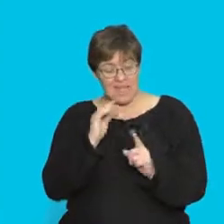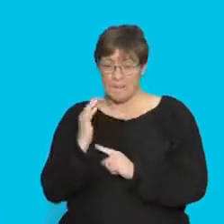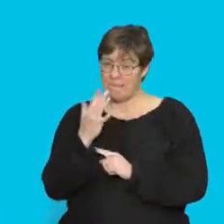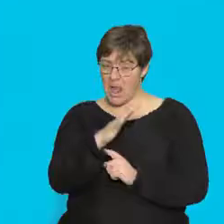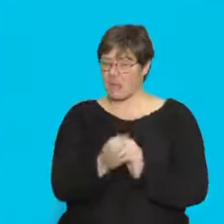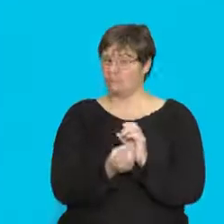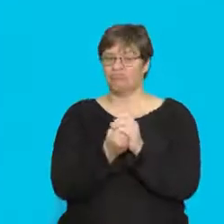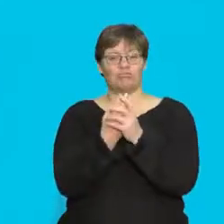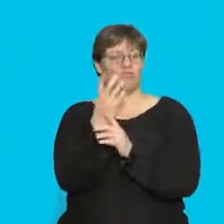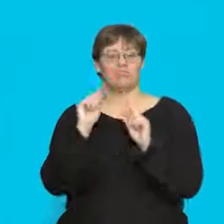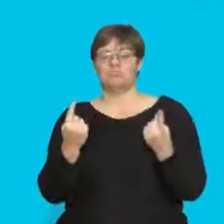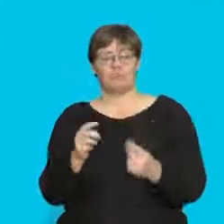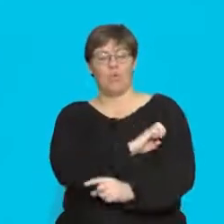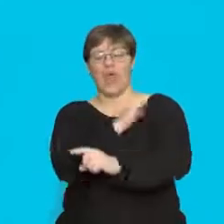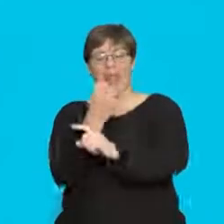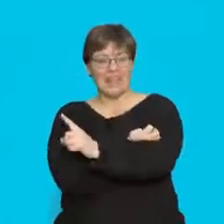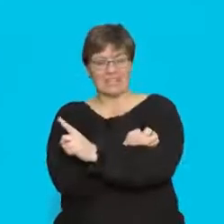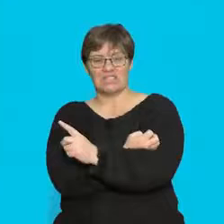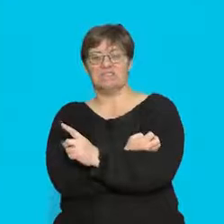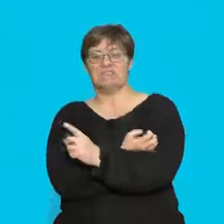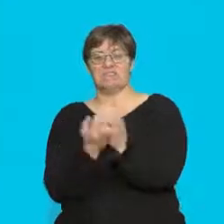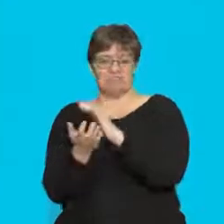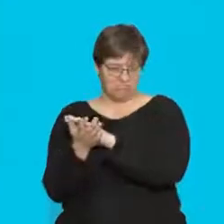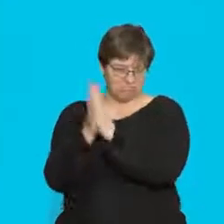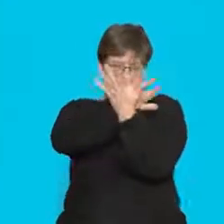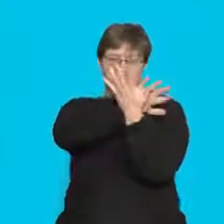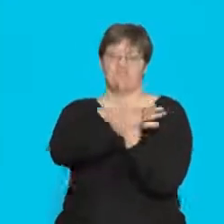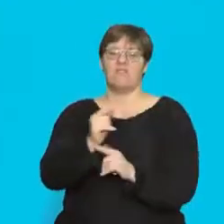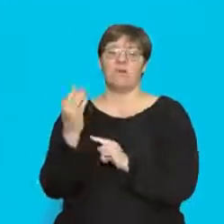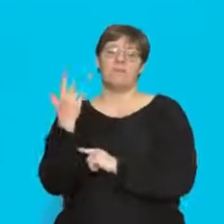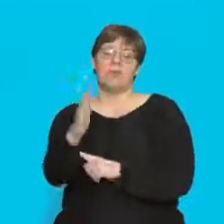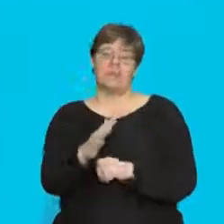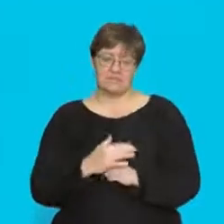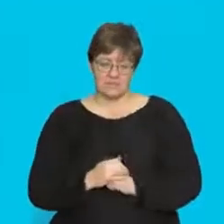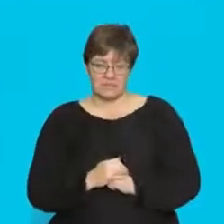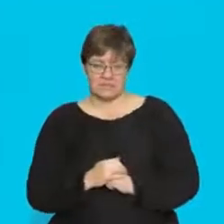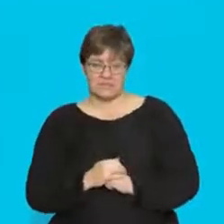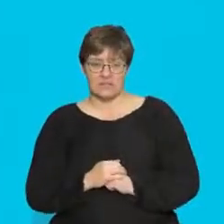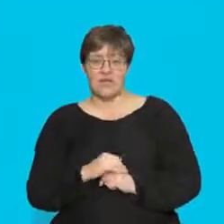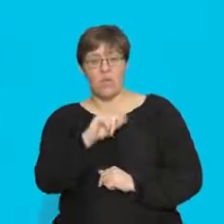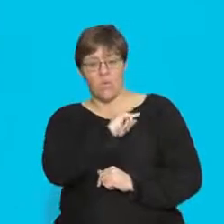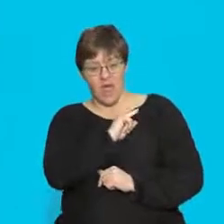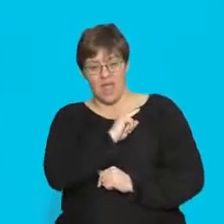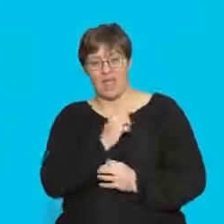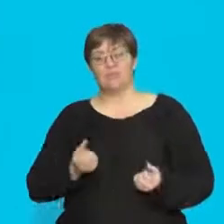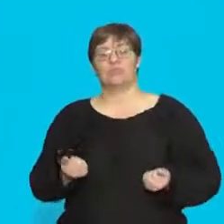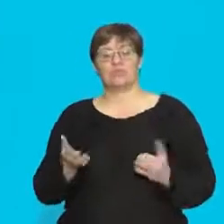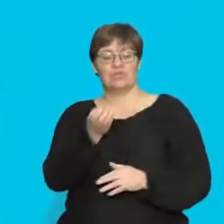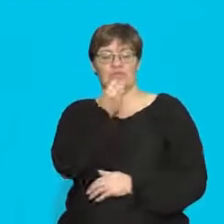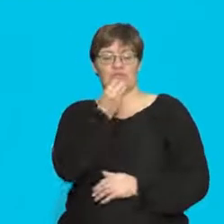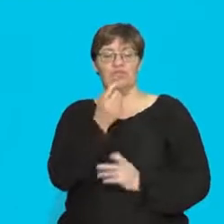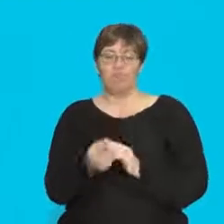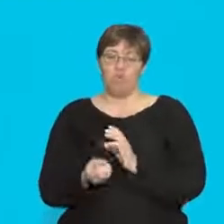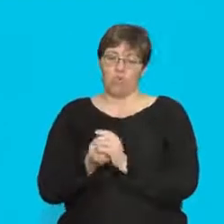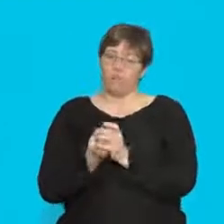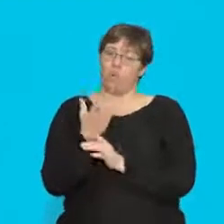are decreasing the plant's energy sources and decreasing the efficiency of the plant to